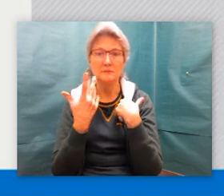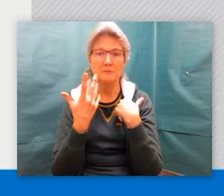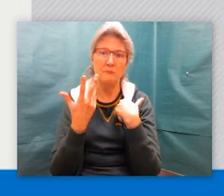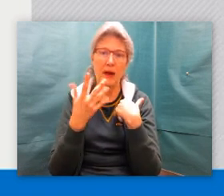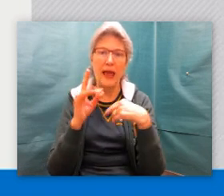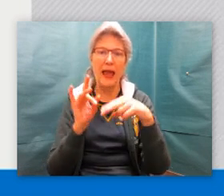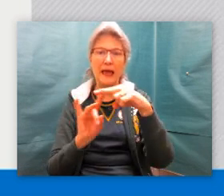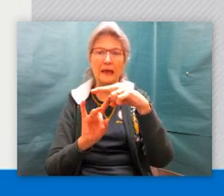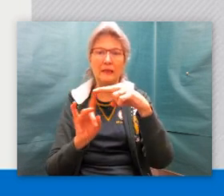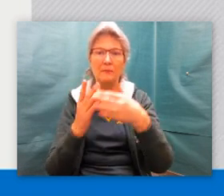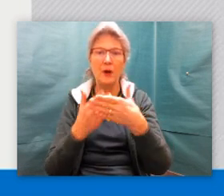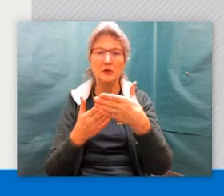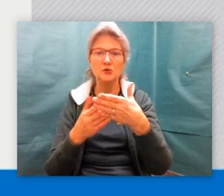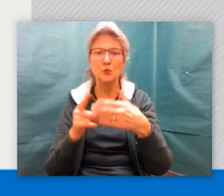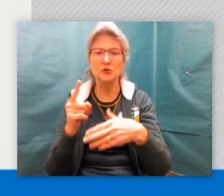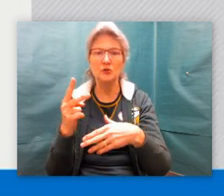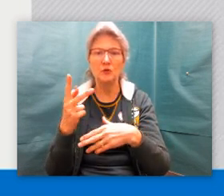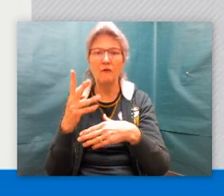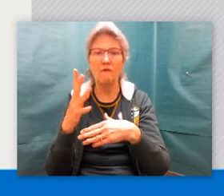my 8 parts,